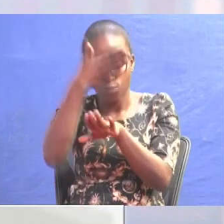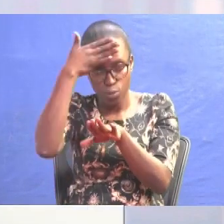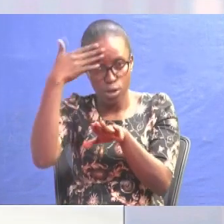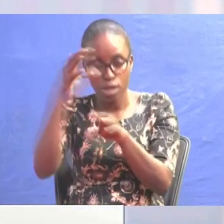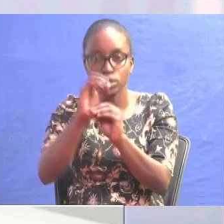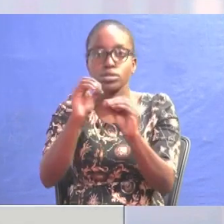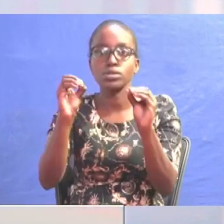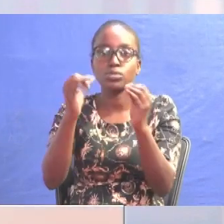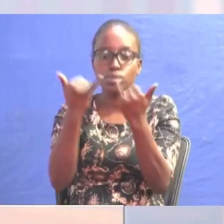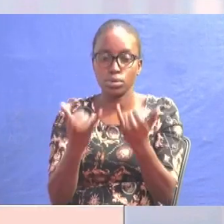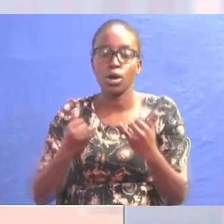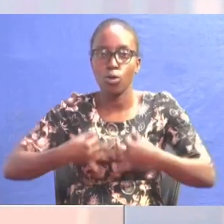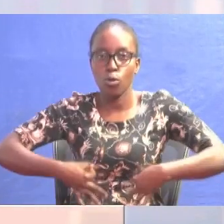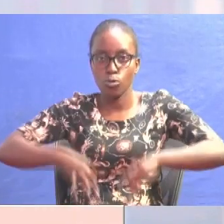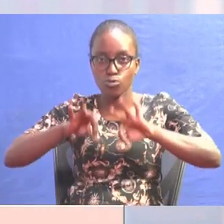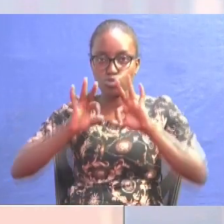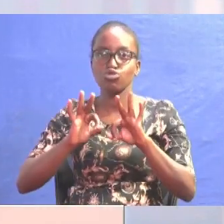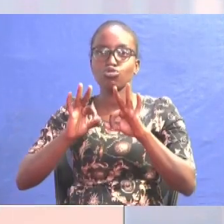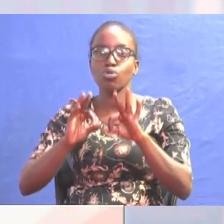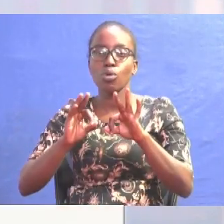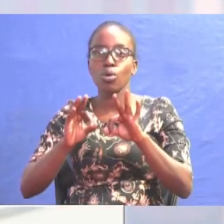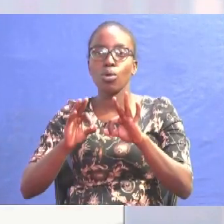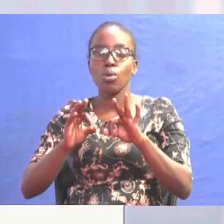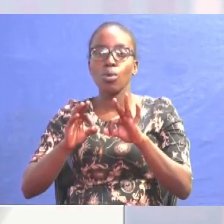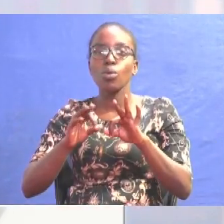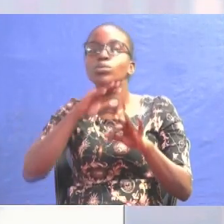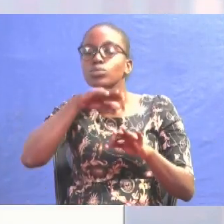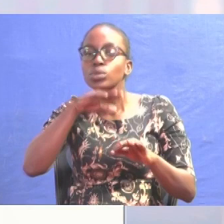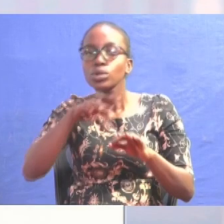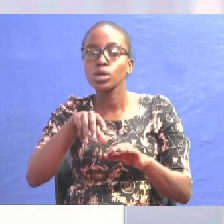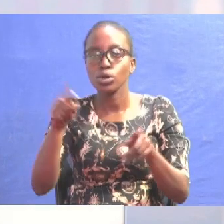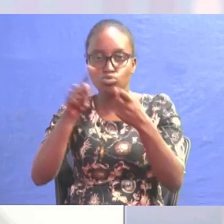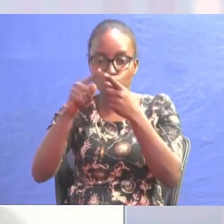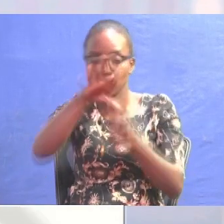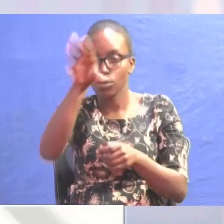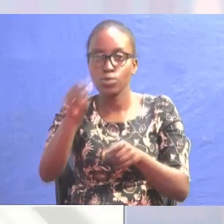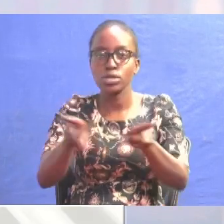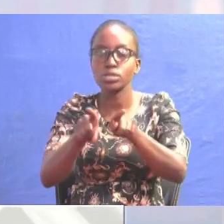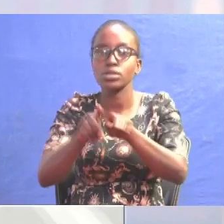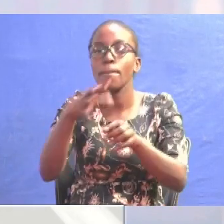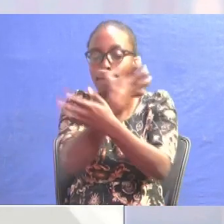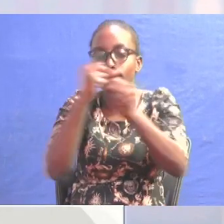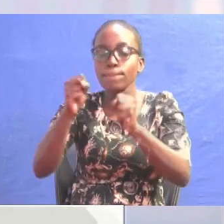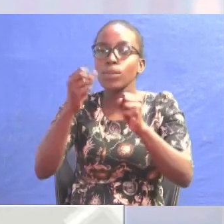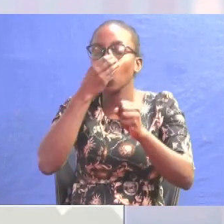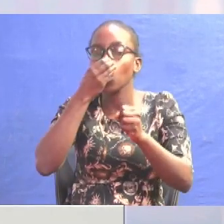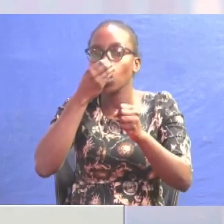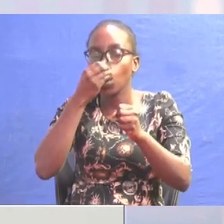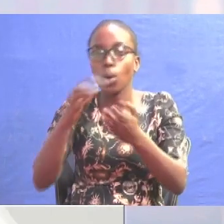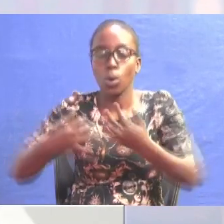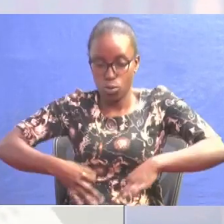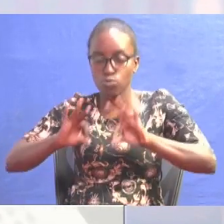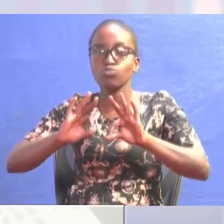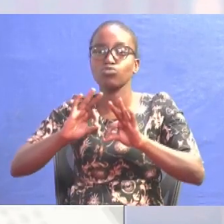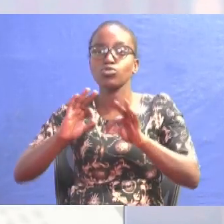It's now official, Raila to Africa. President William Ruto has officially unveiled Raila Odinga as the